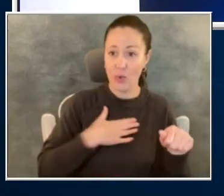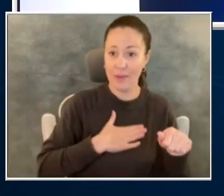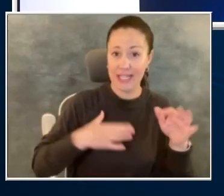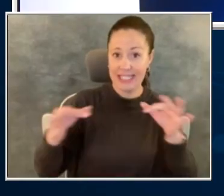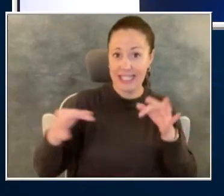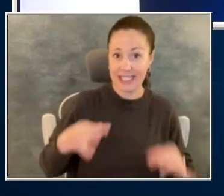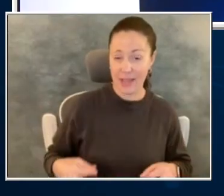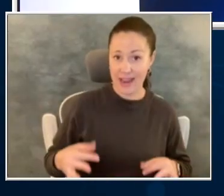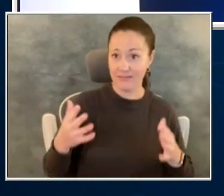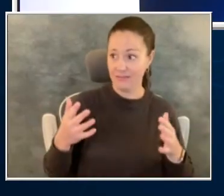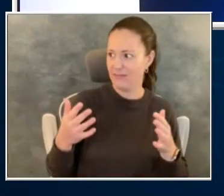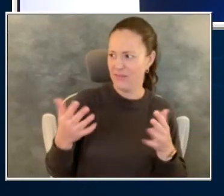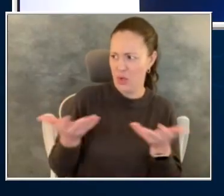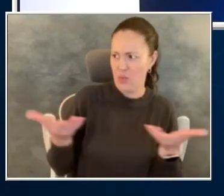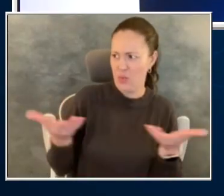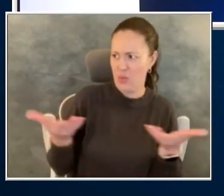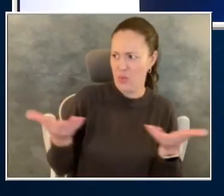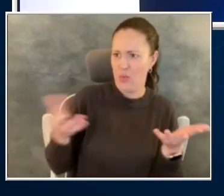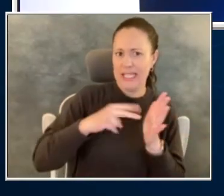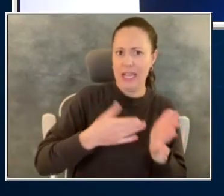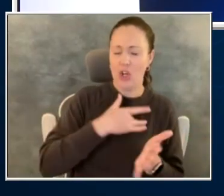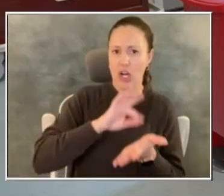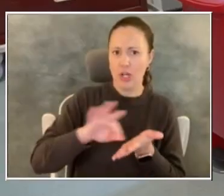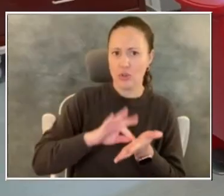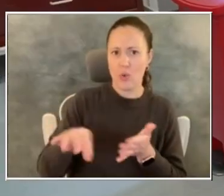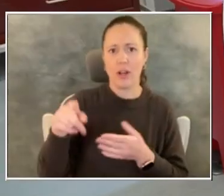score and what are you scanning for?